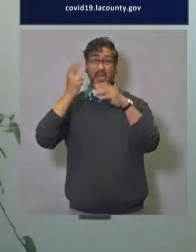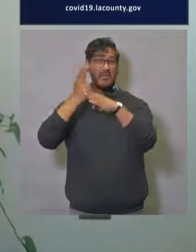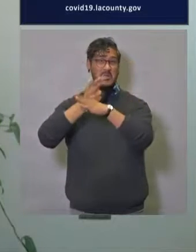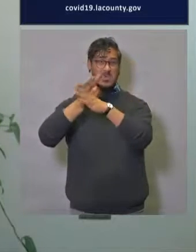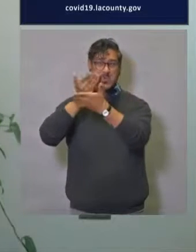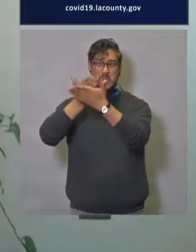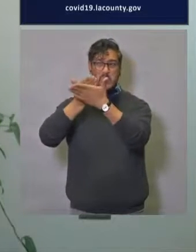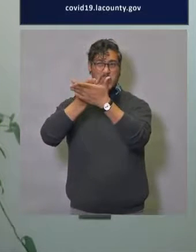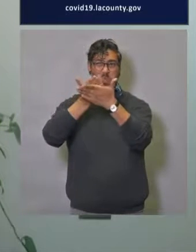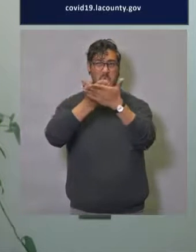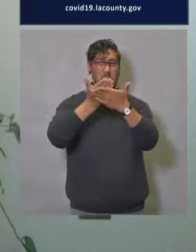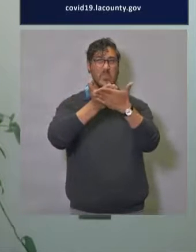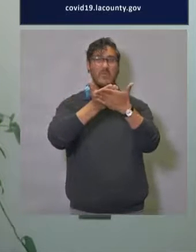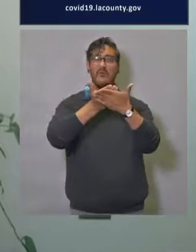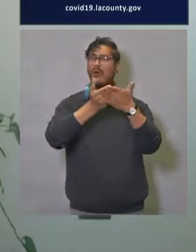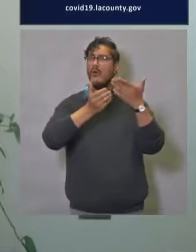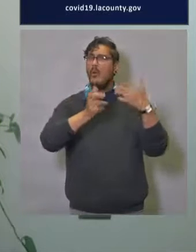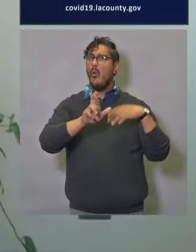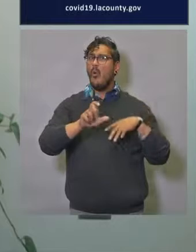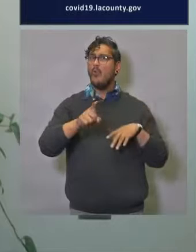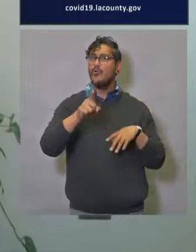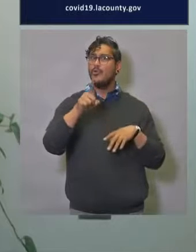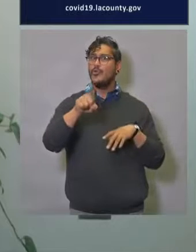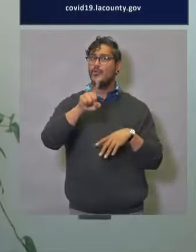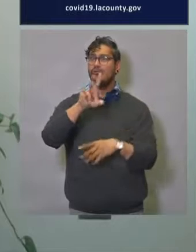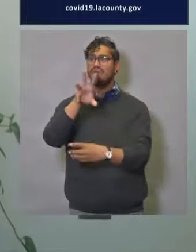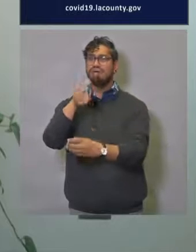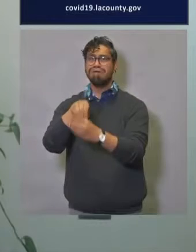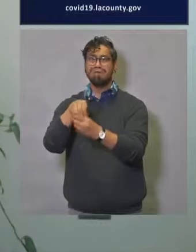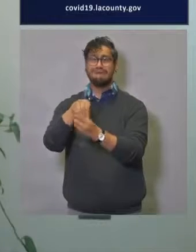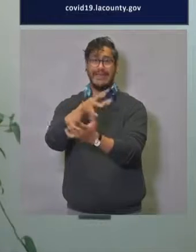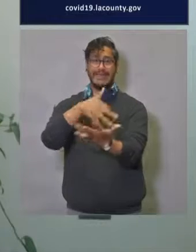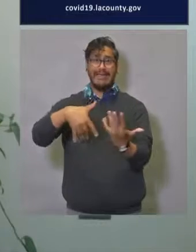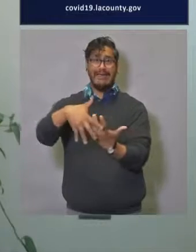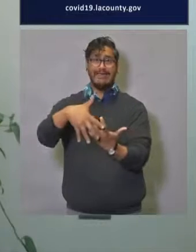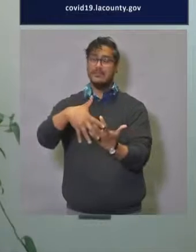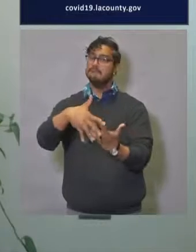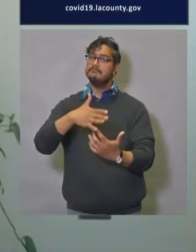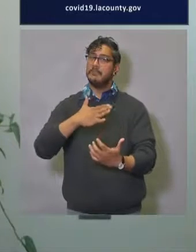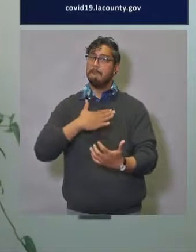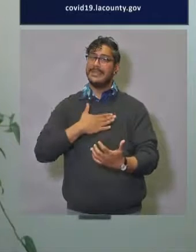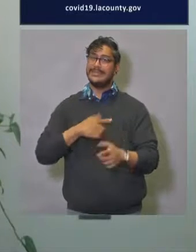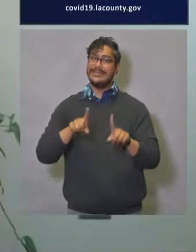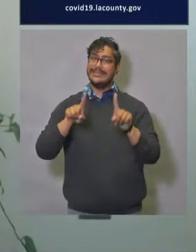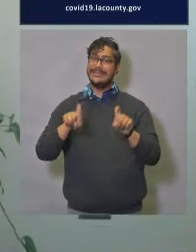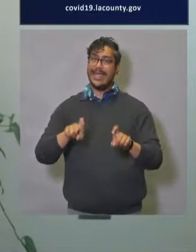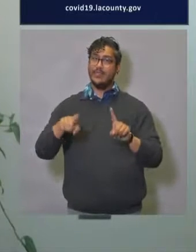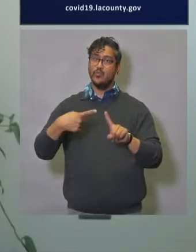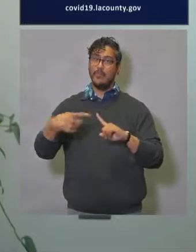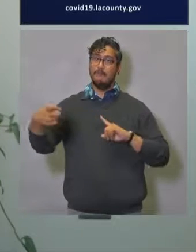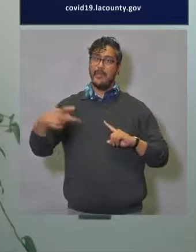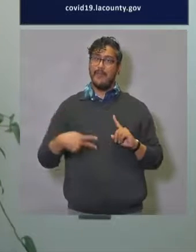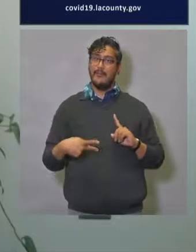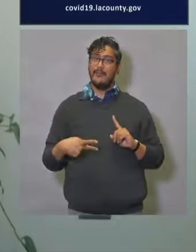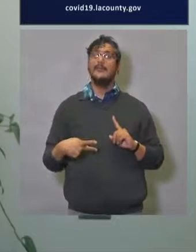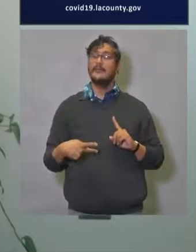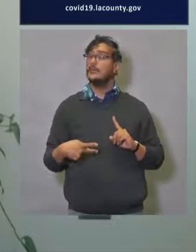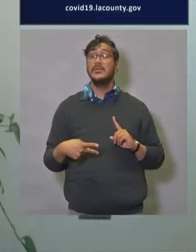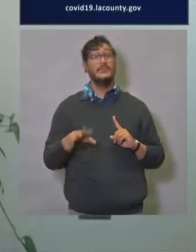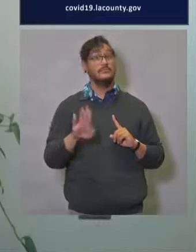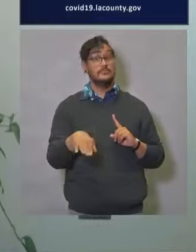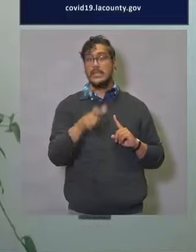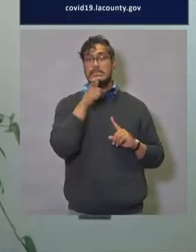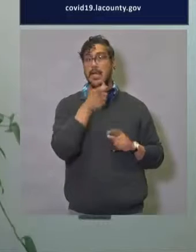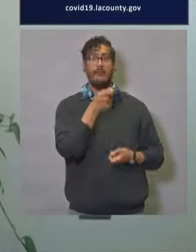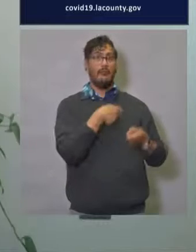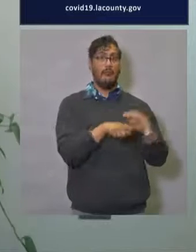proximity, or you attended gatherings, please get tested on your return. This is not in place of a